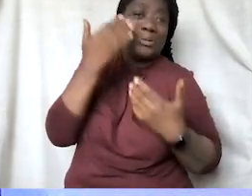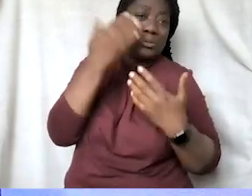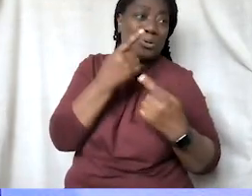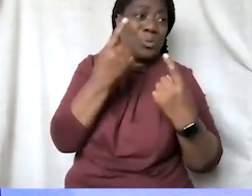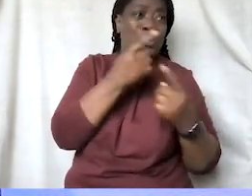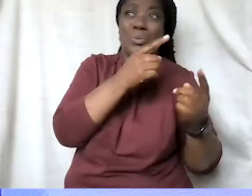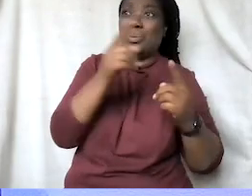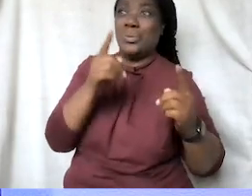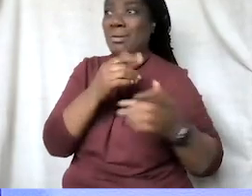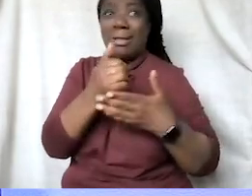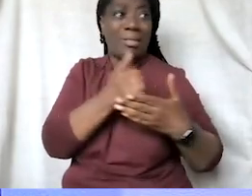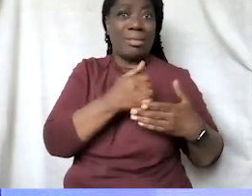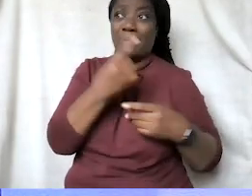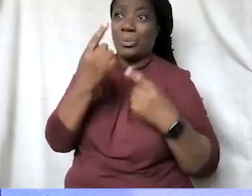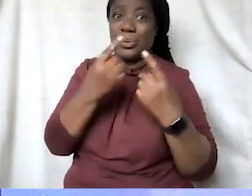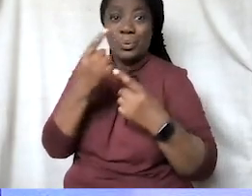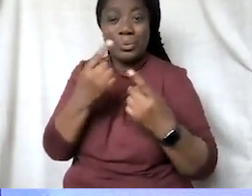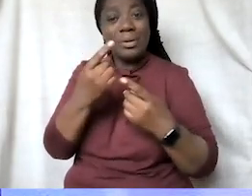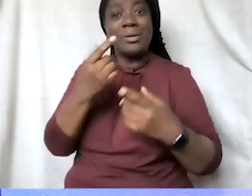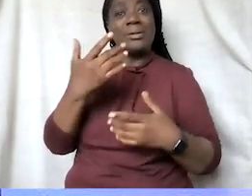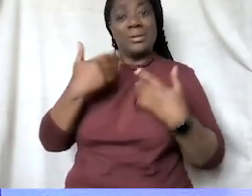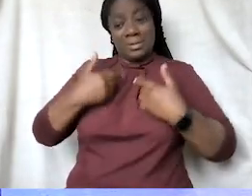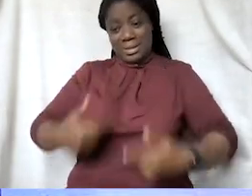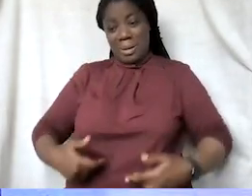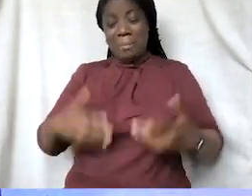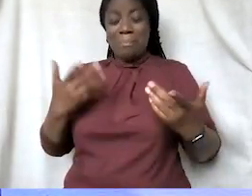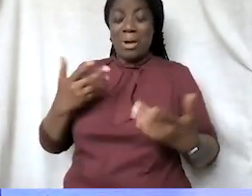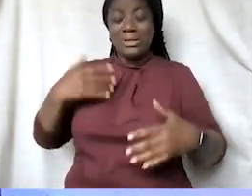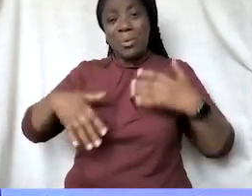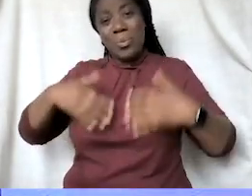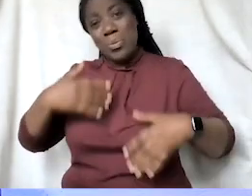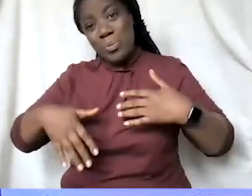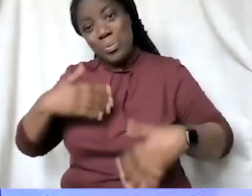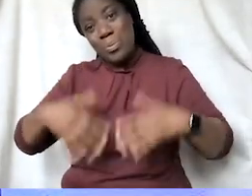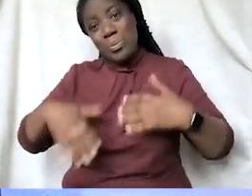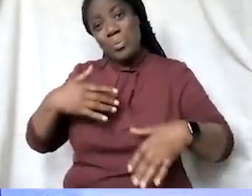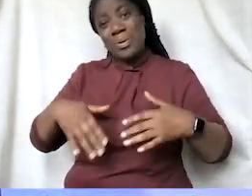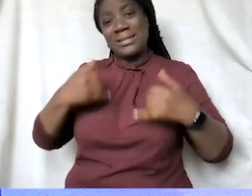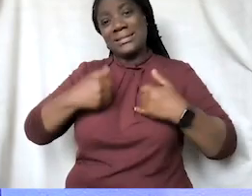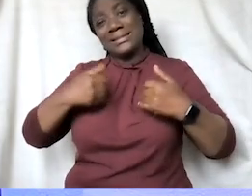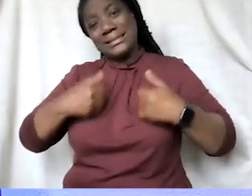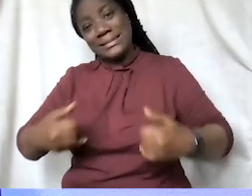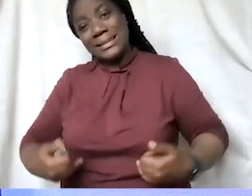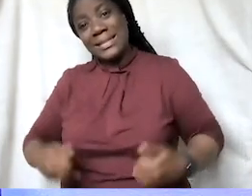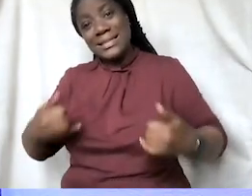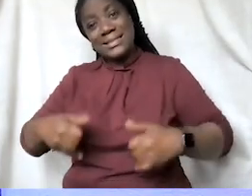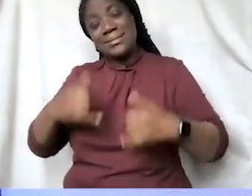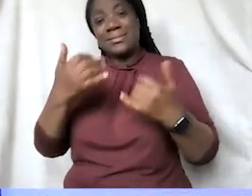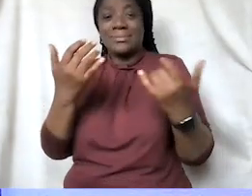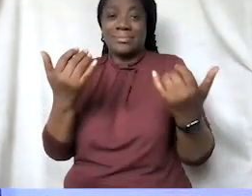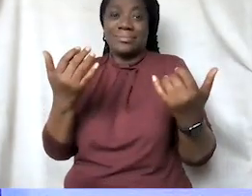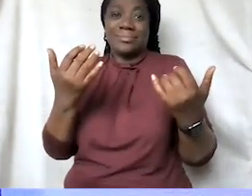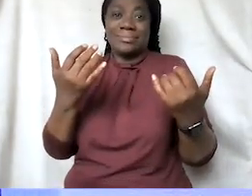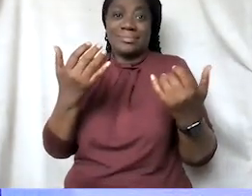who to turn to? Is your body racked by pain and sickness tonight? Have